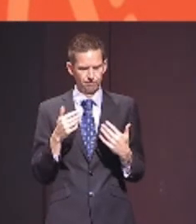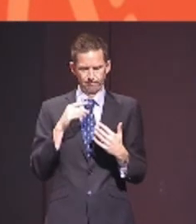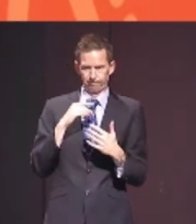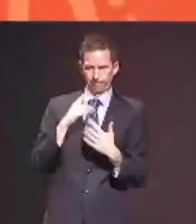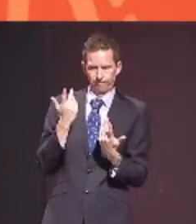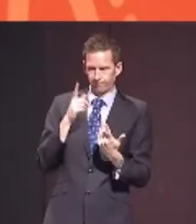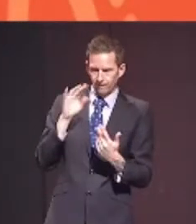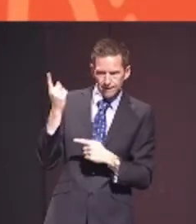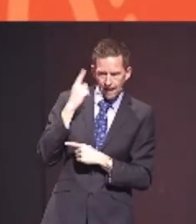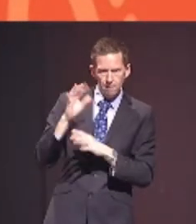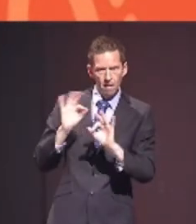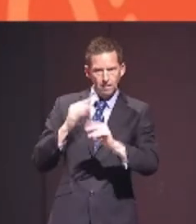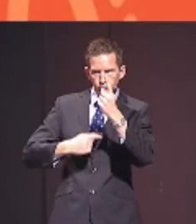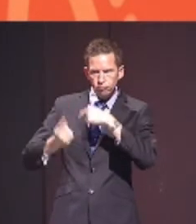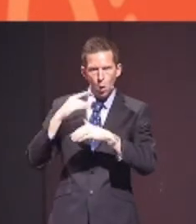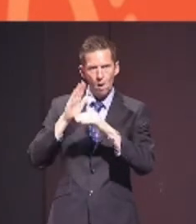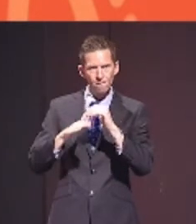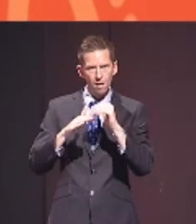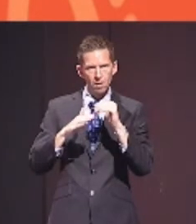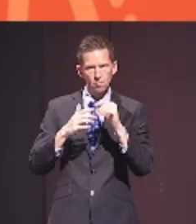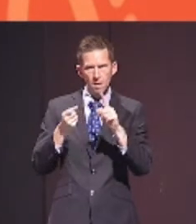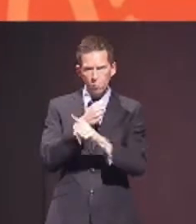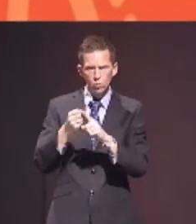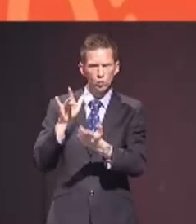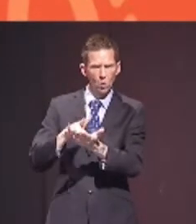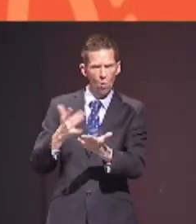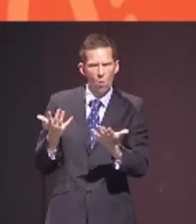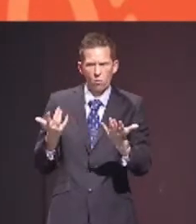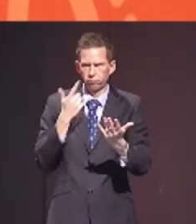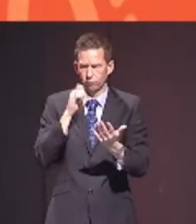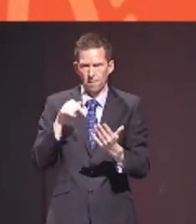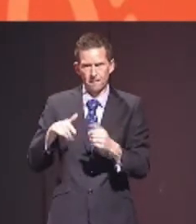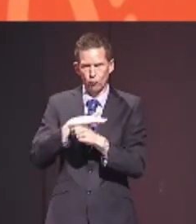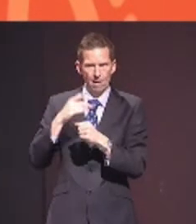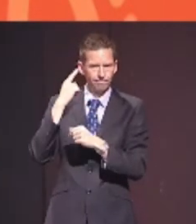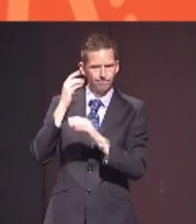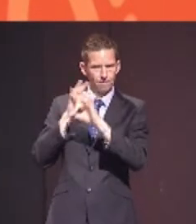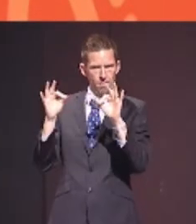invisibility also on reporting abuse in this area.